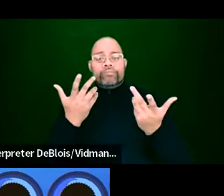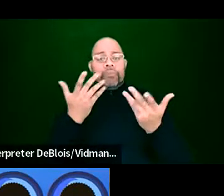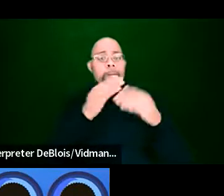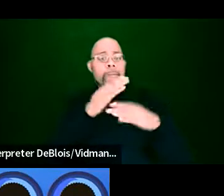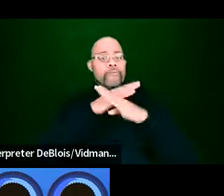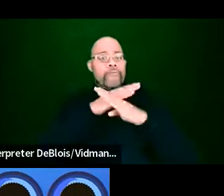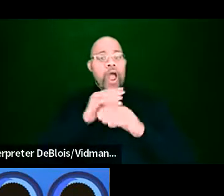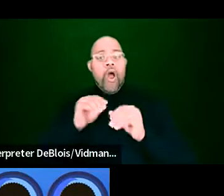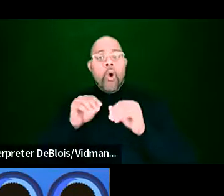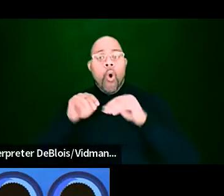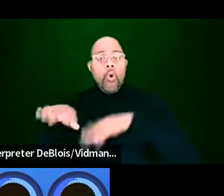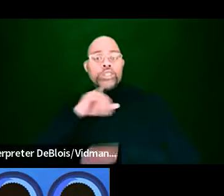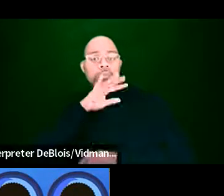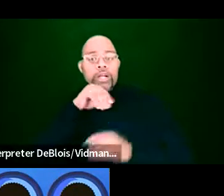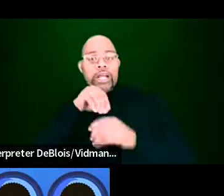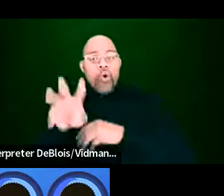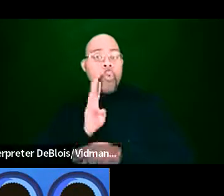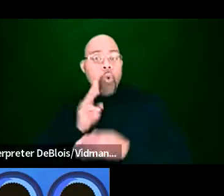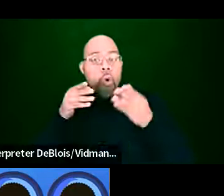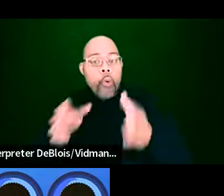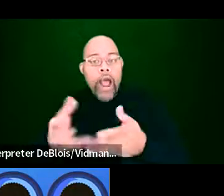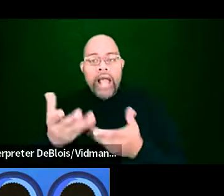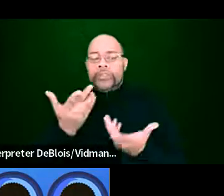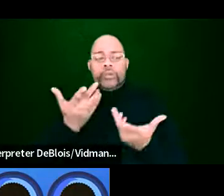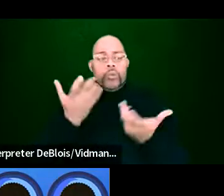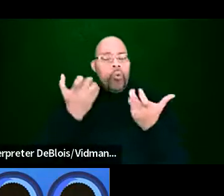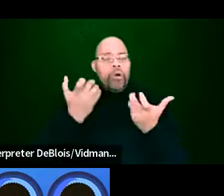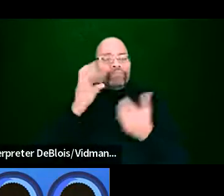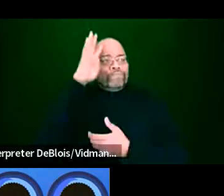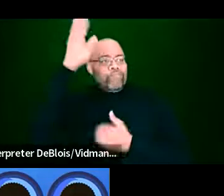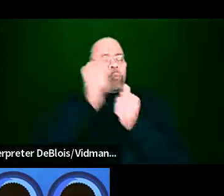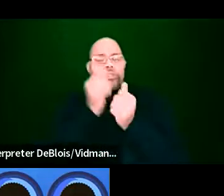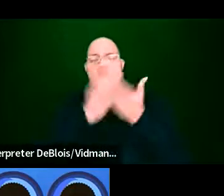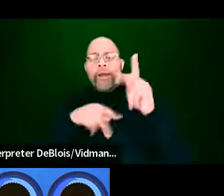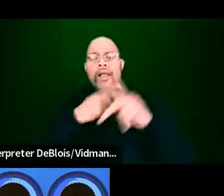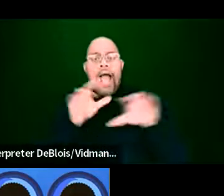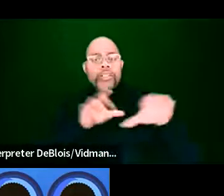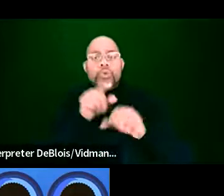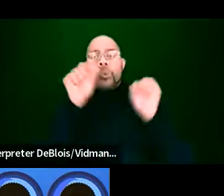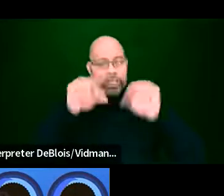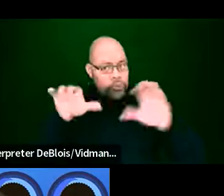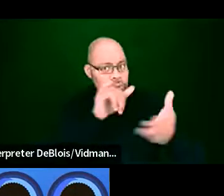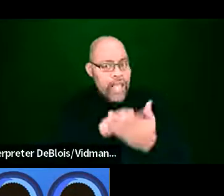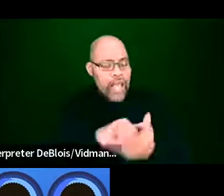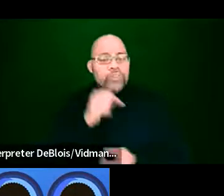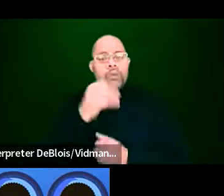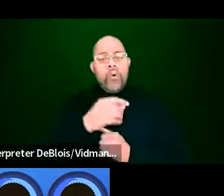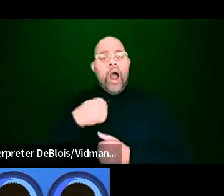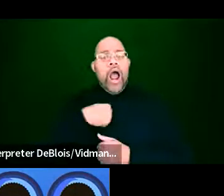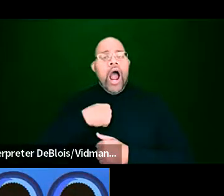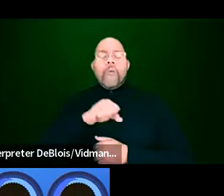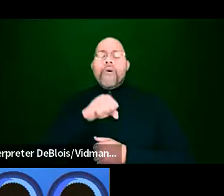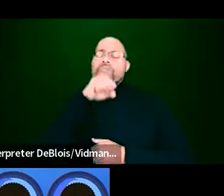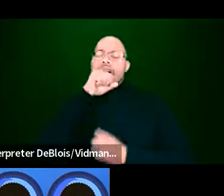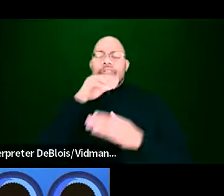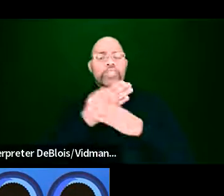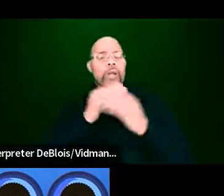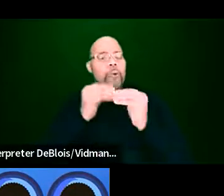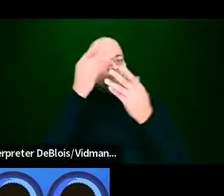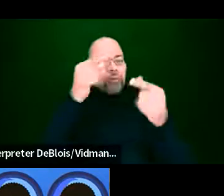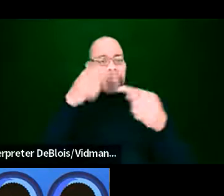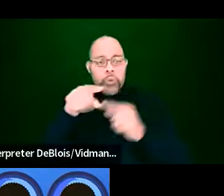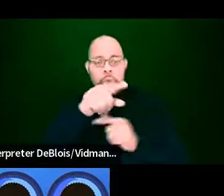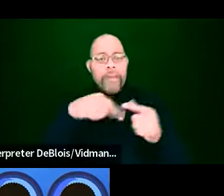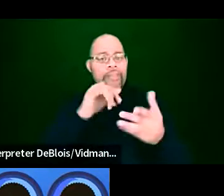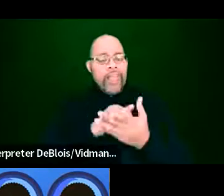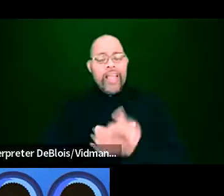marine debris from going into your waterways and you want to come up with some kind of activity, you can do that. So I would love to share more information with you